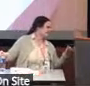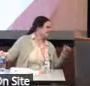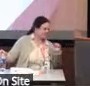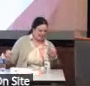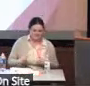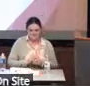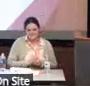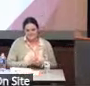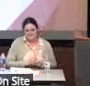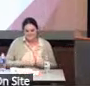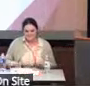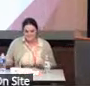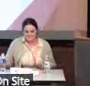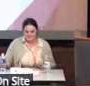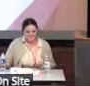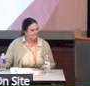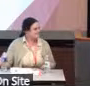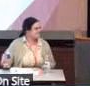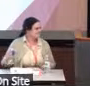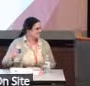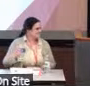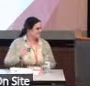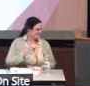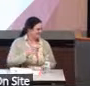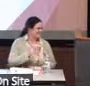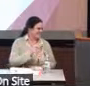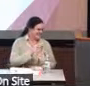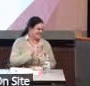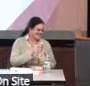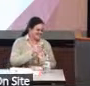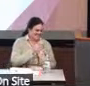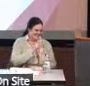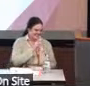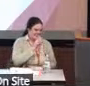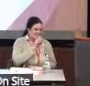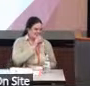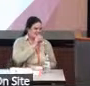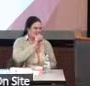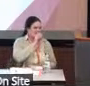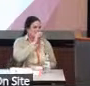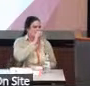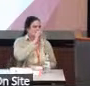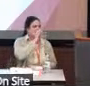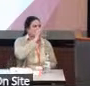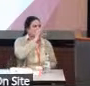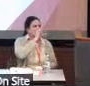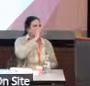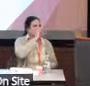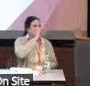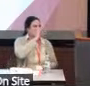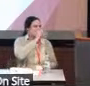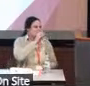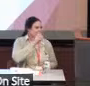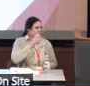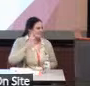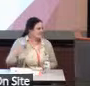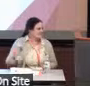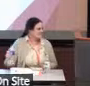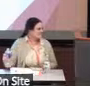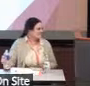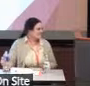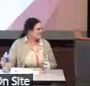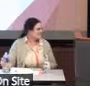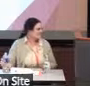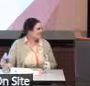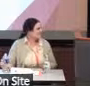Yep. Okay. Making sure I'm going to click in the right places. It's quite the control panel up here. So I wanted to take just a